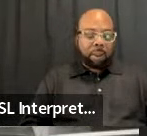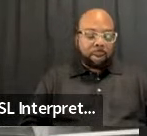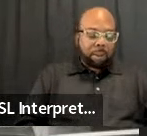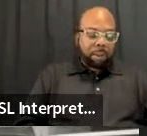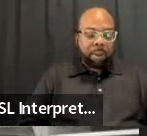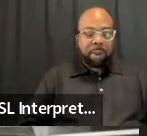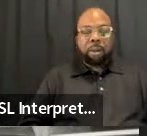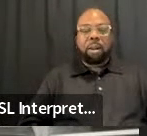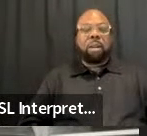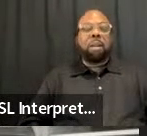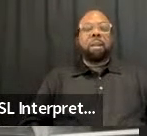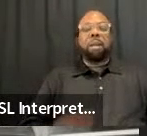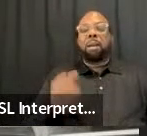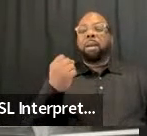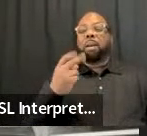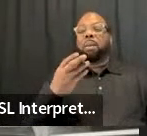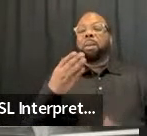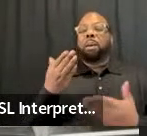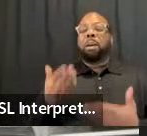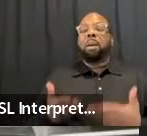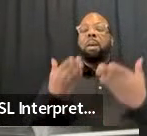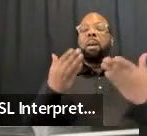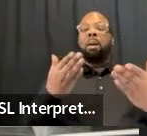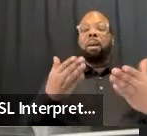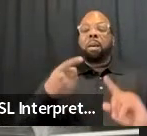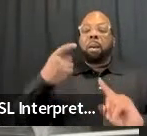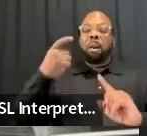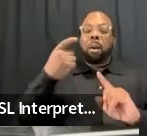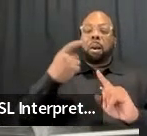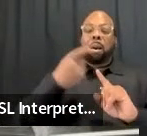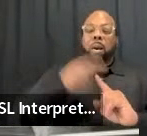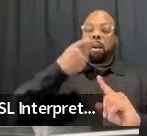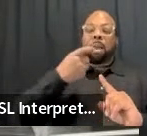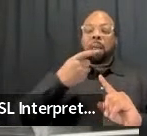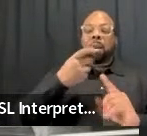Our 12th proposal relates to automated parking facilities,